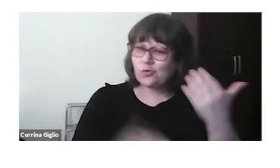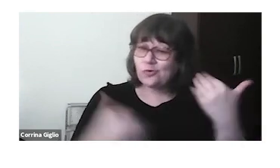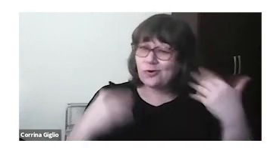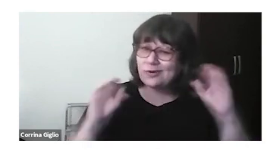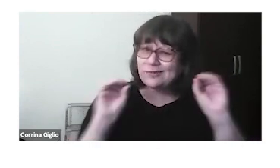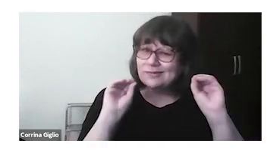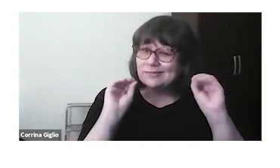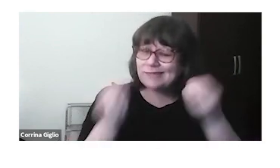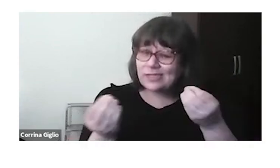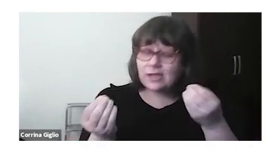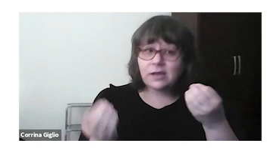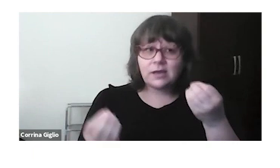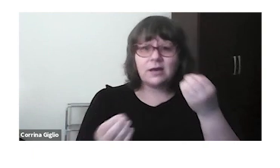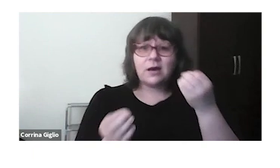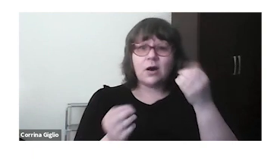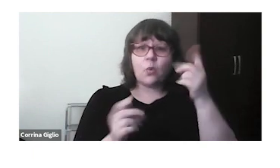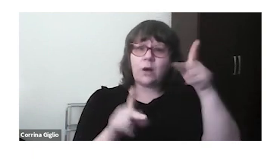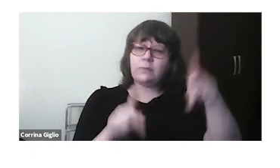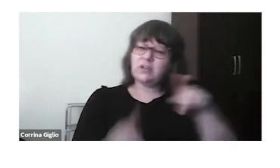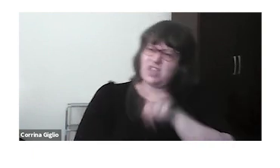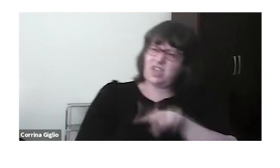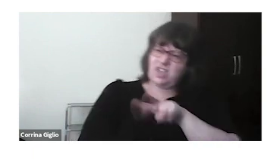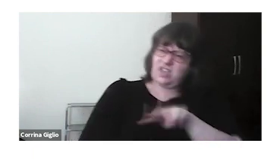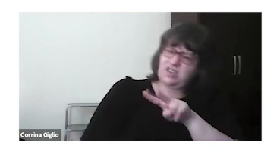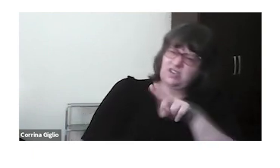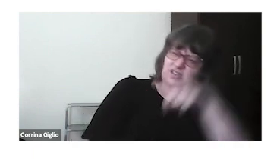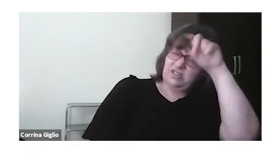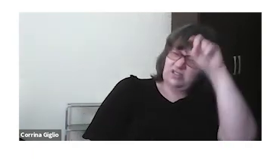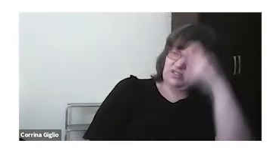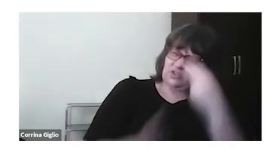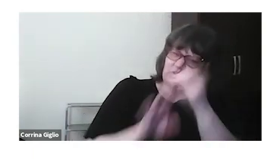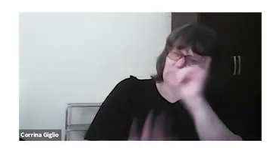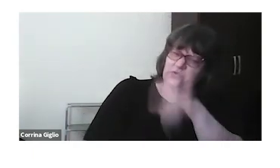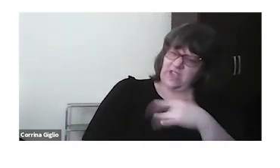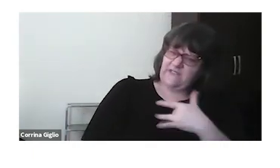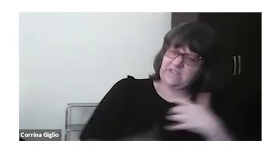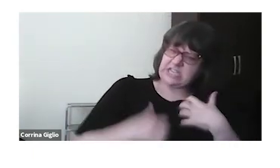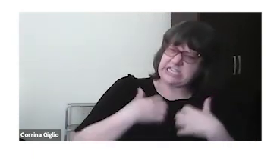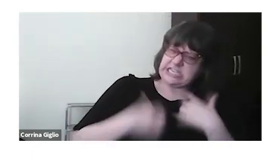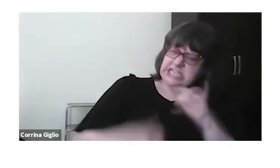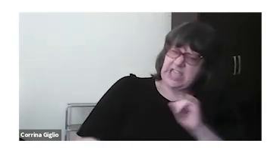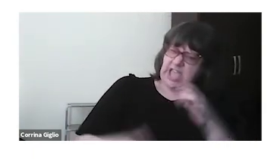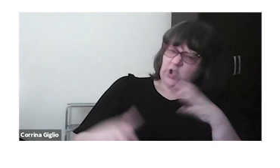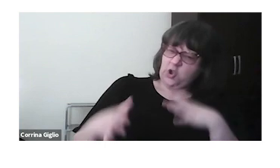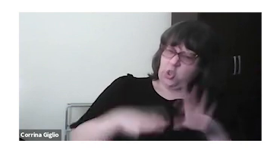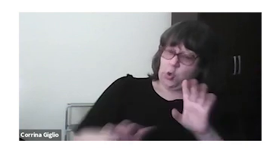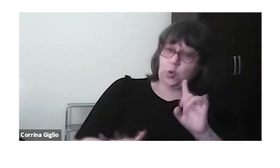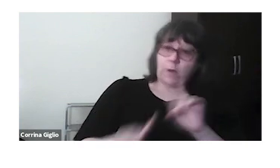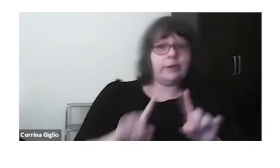I'm sure someone must have said like, oh, this is questionable, like, I'm not sure how I feel about this, but again, no one